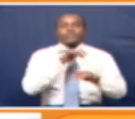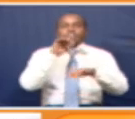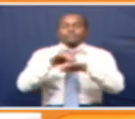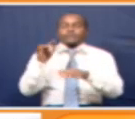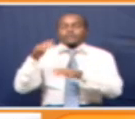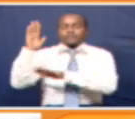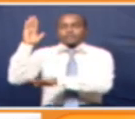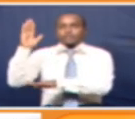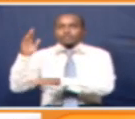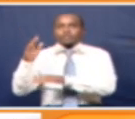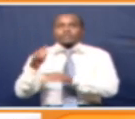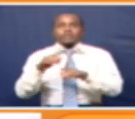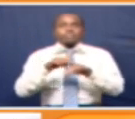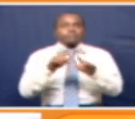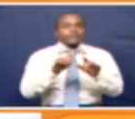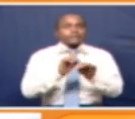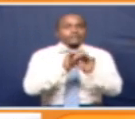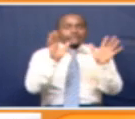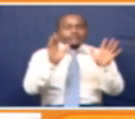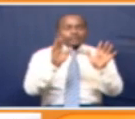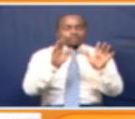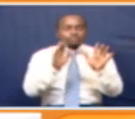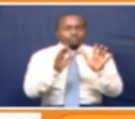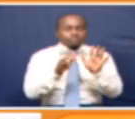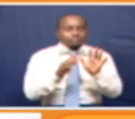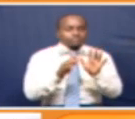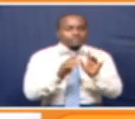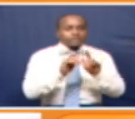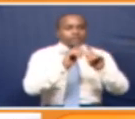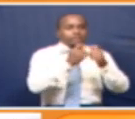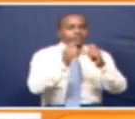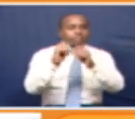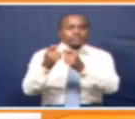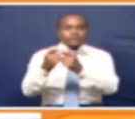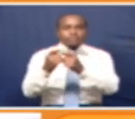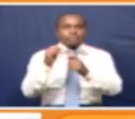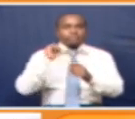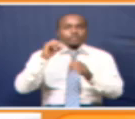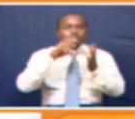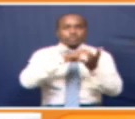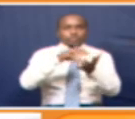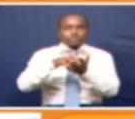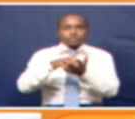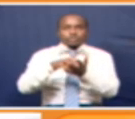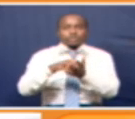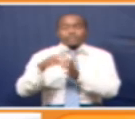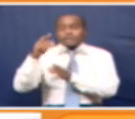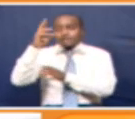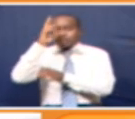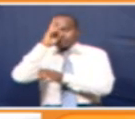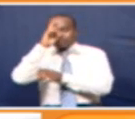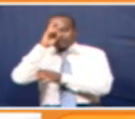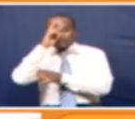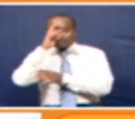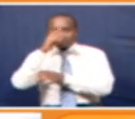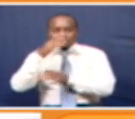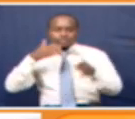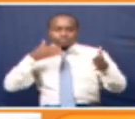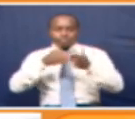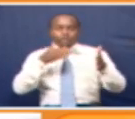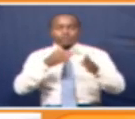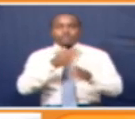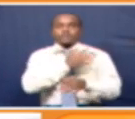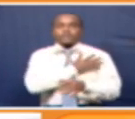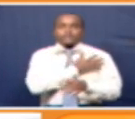while laying bare the political and ethnic divisions ravaging the country. The tough talk by police outlawing the NASA event and